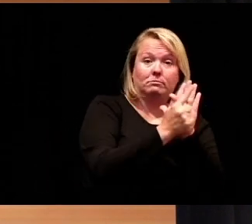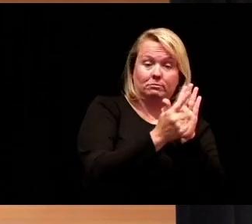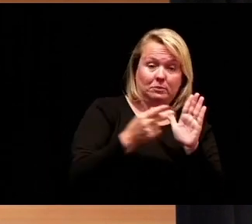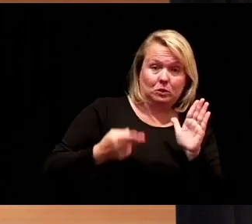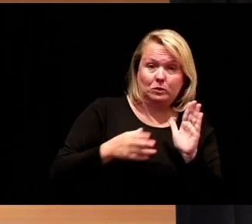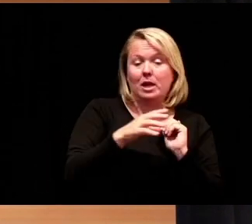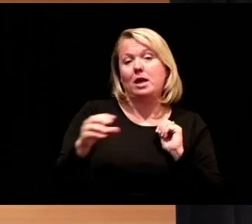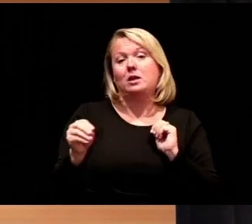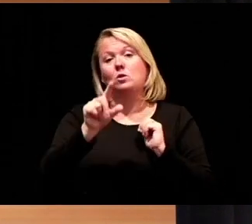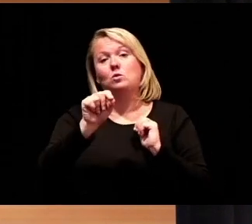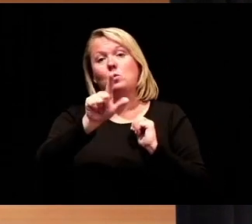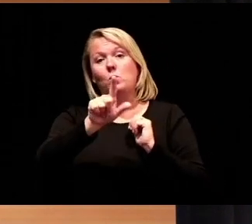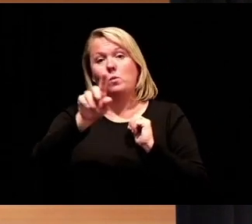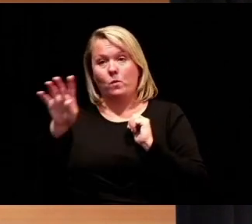priority.